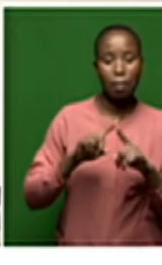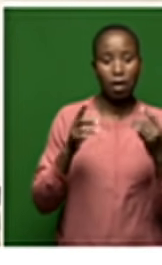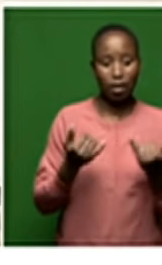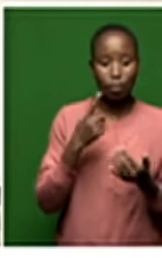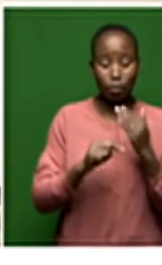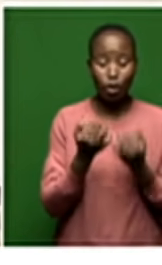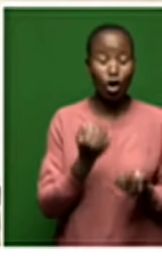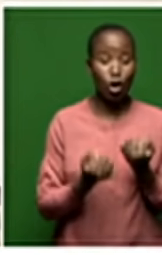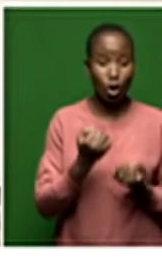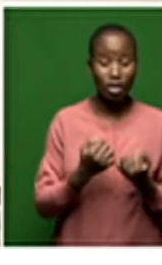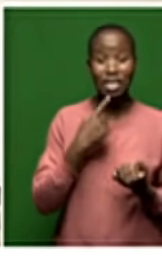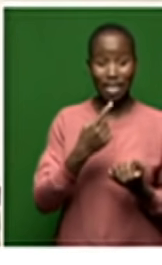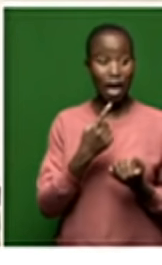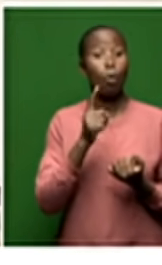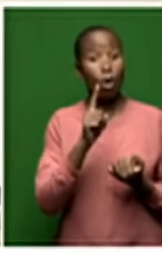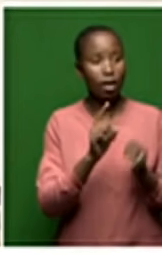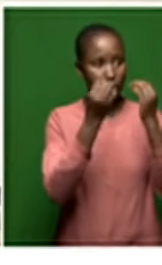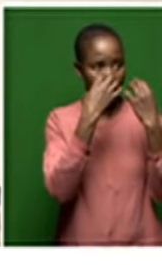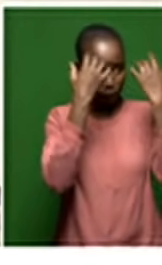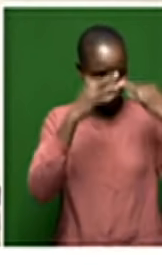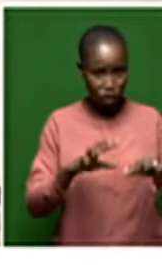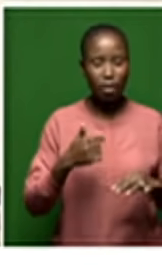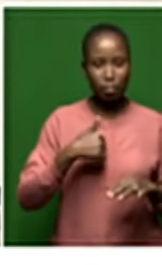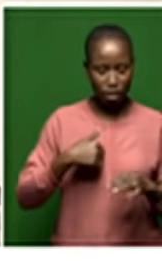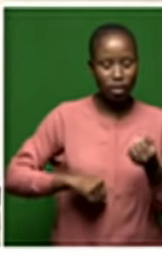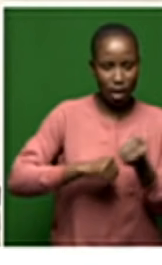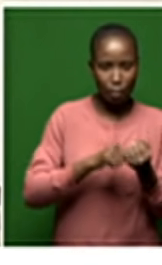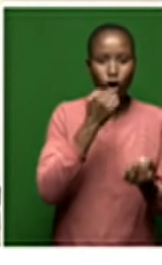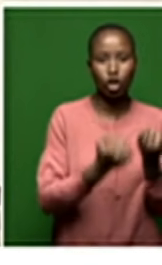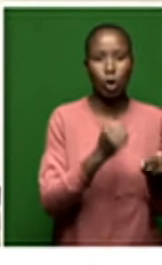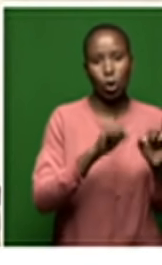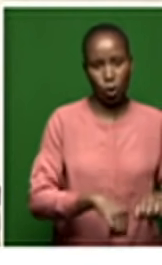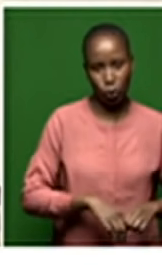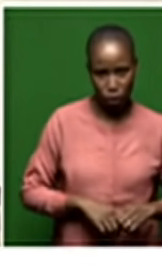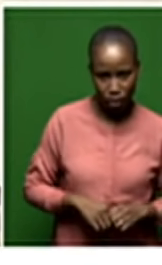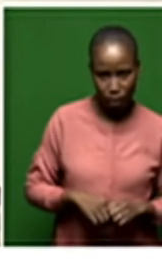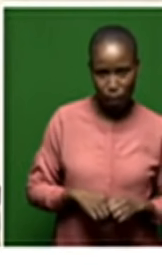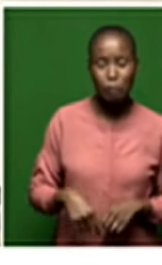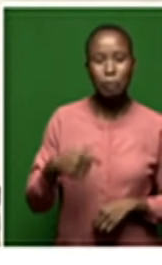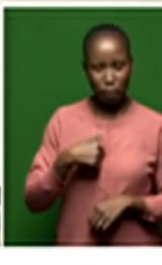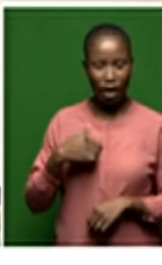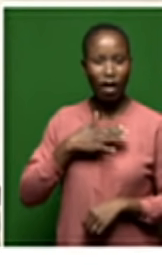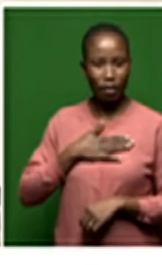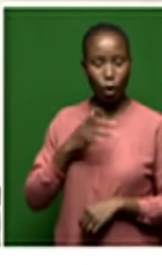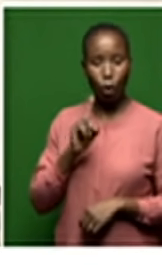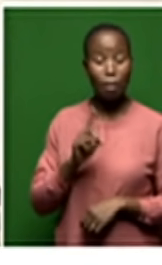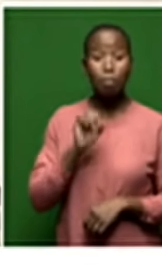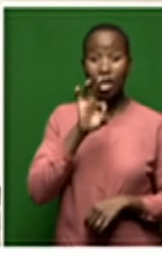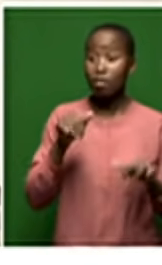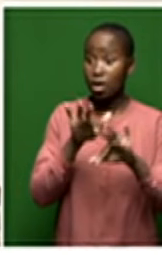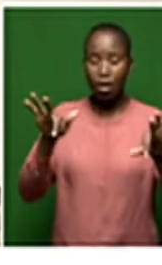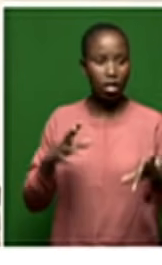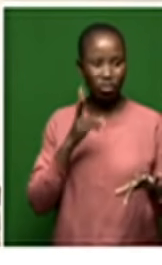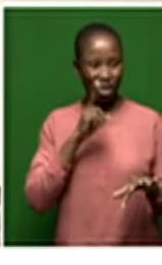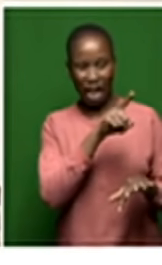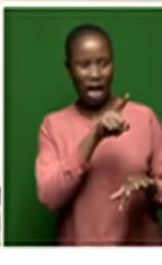wisdom with what the court has said, and then I support our courts in that pronouncement. And I feel if anybody does not agree with the court,